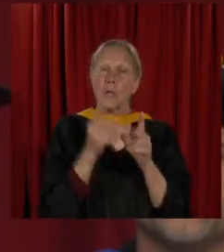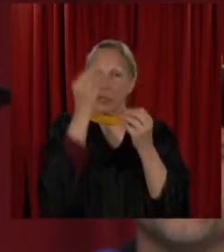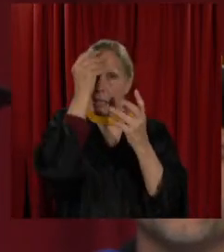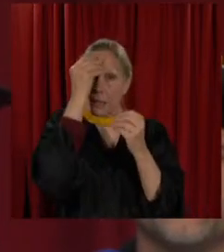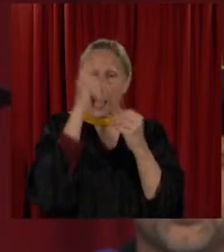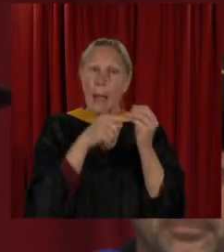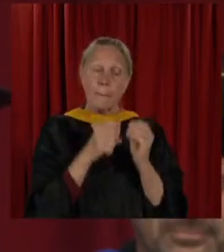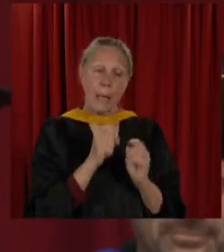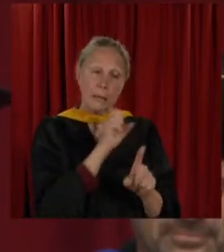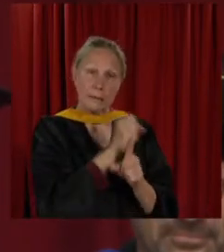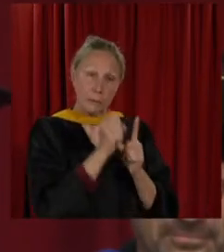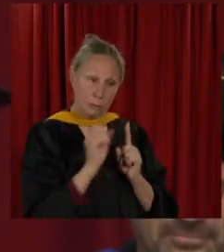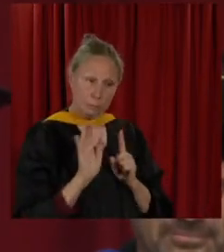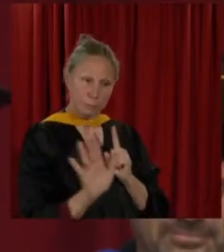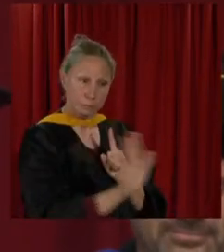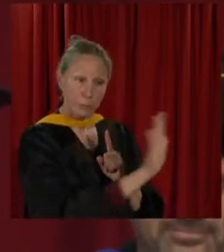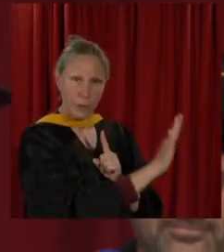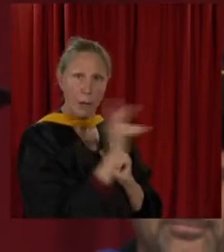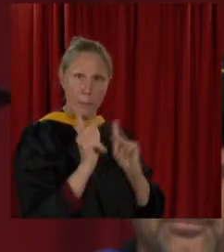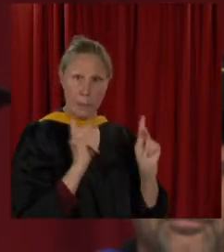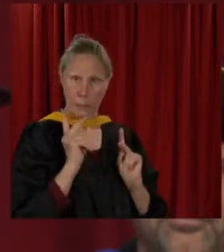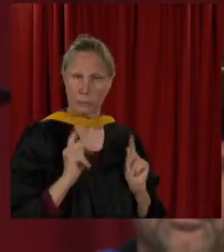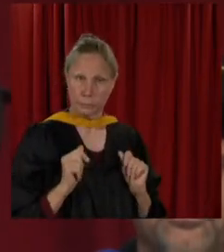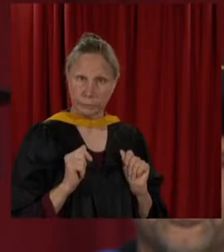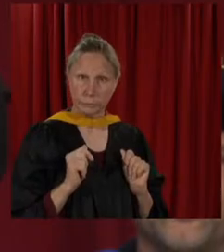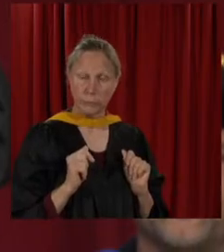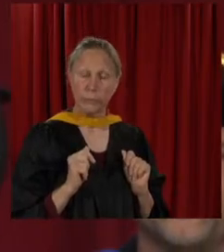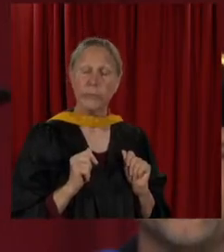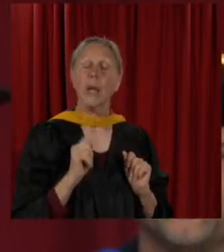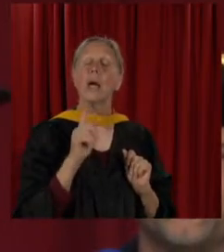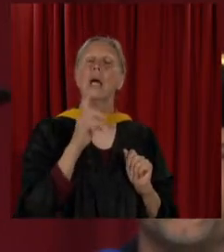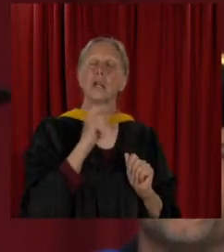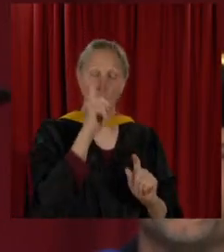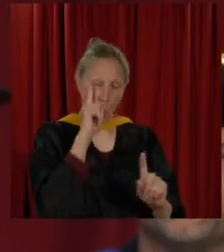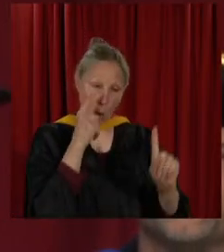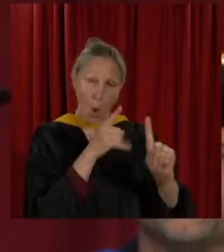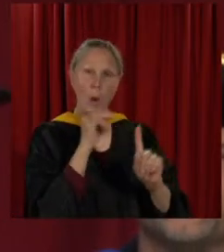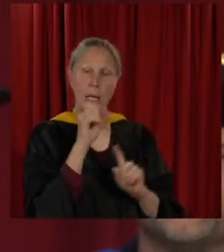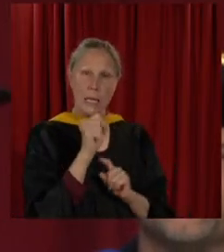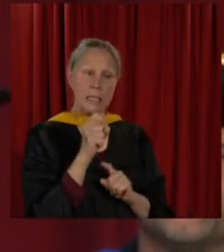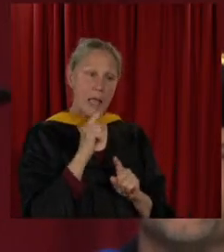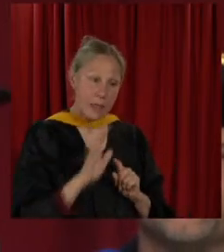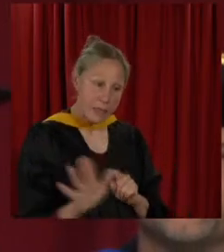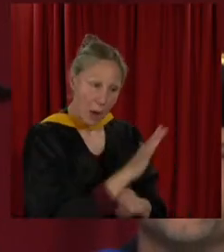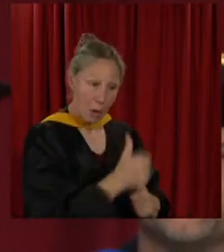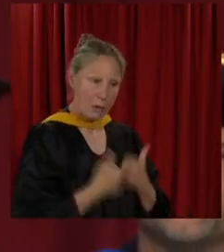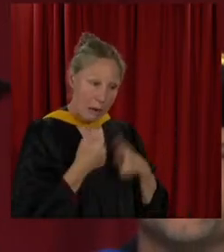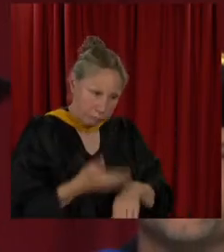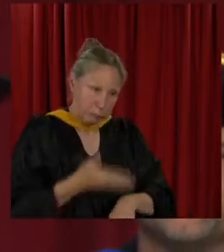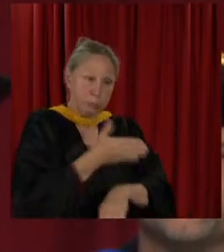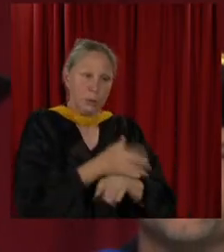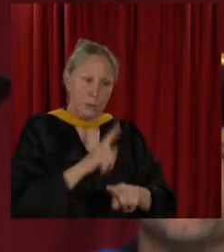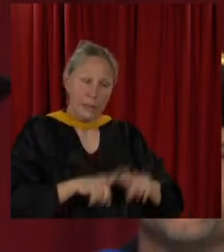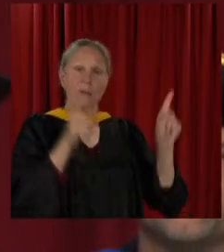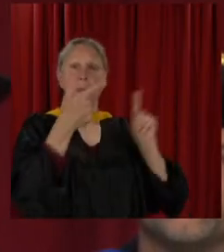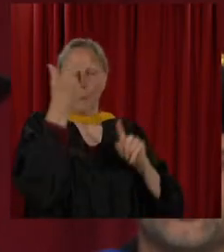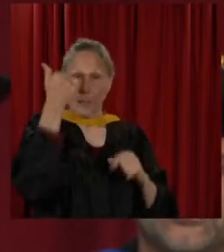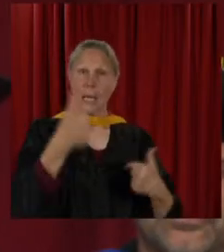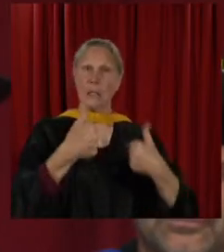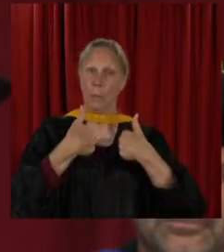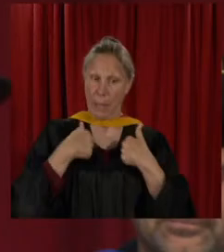the circumstances of others. Set your sights on being a difference maker, because difference